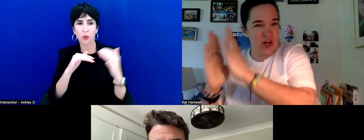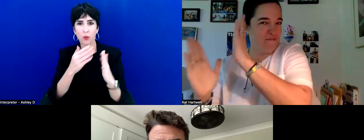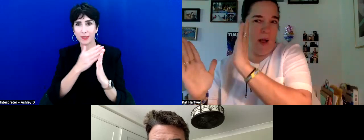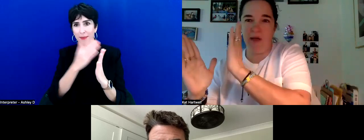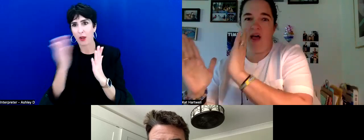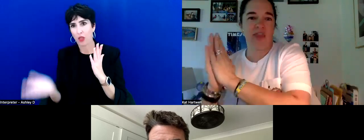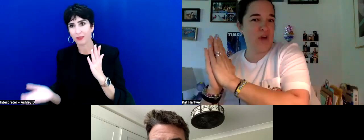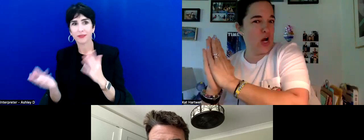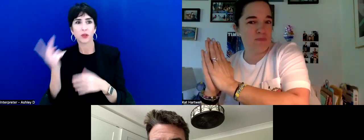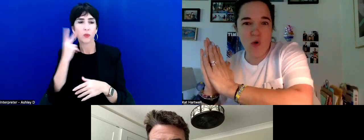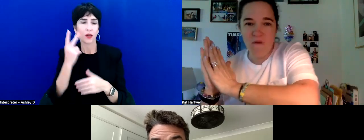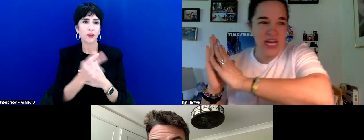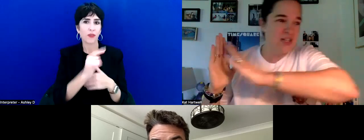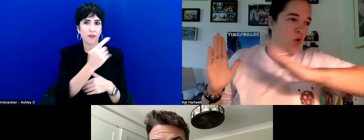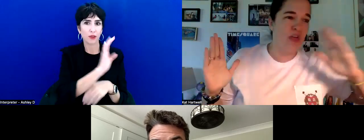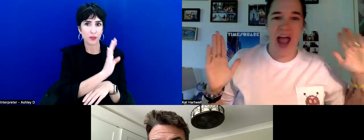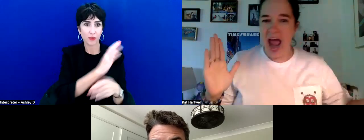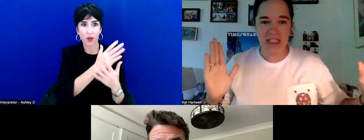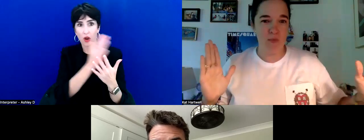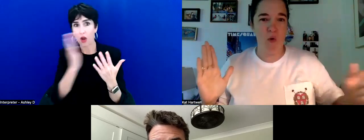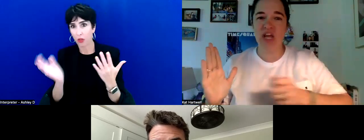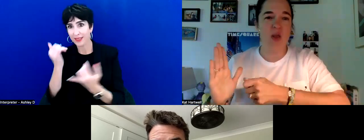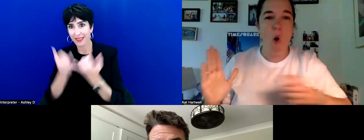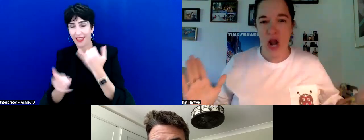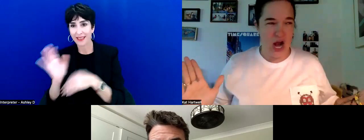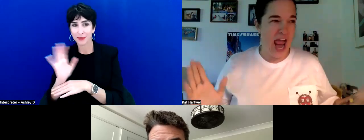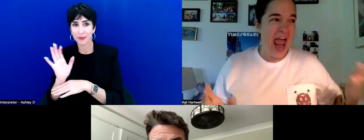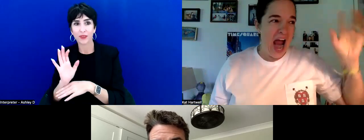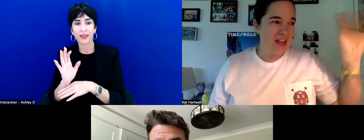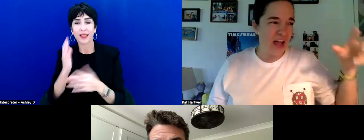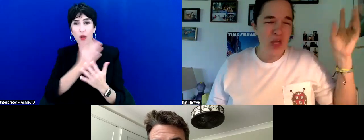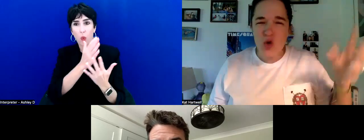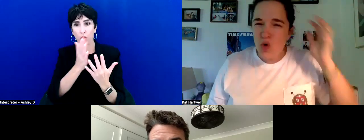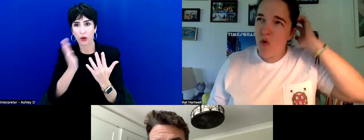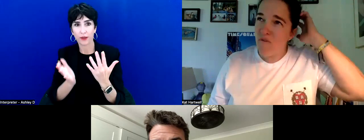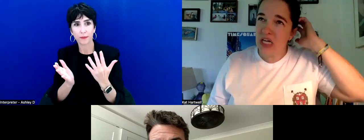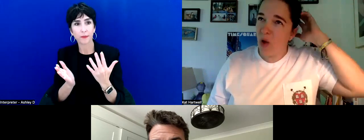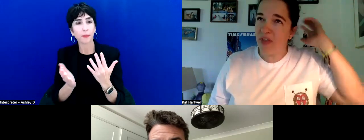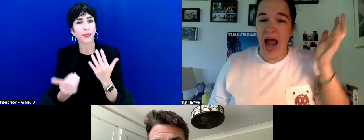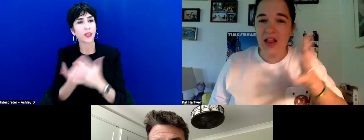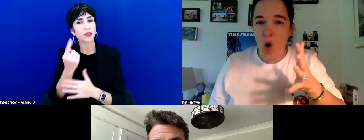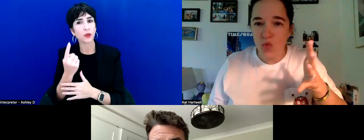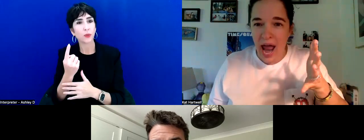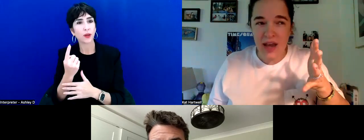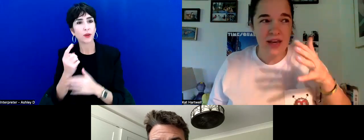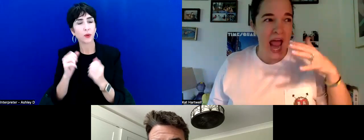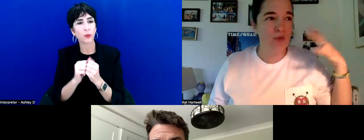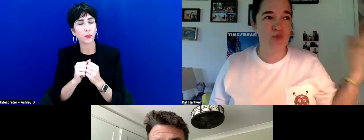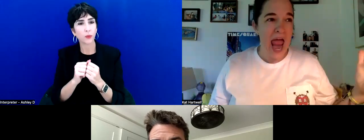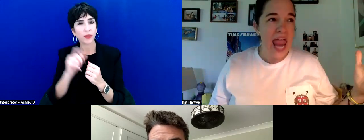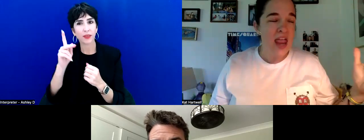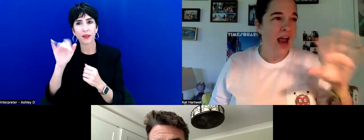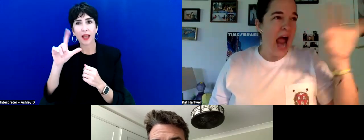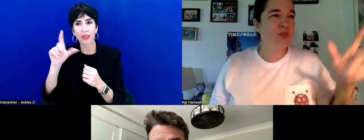will watch it from the first movie to the last movie in order. And like the new movies with Kylo Ren